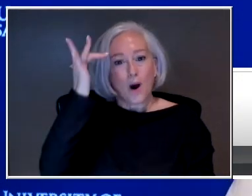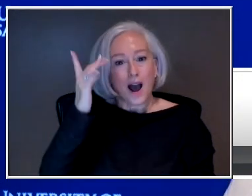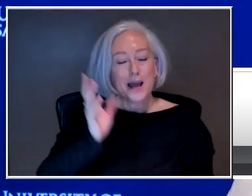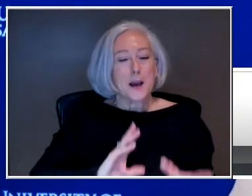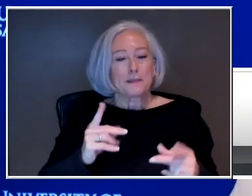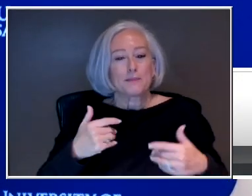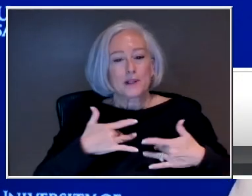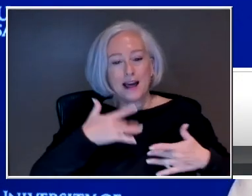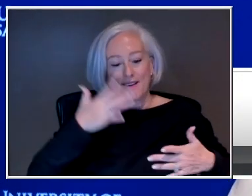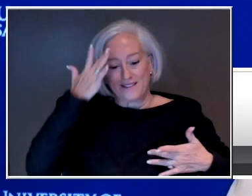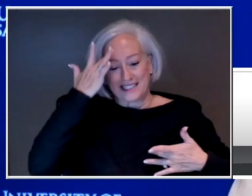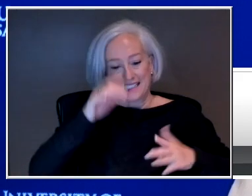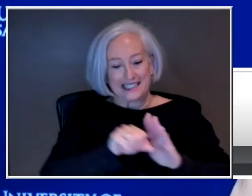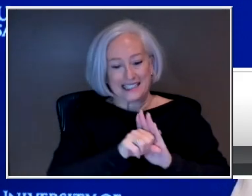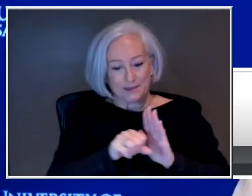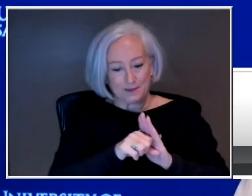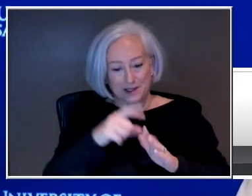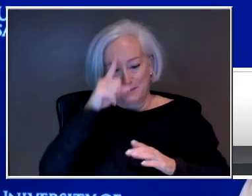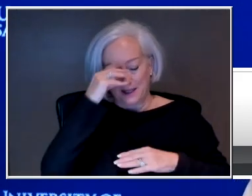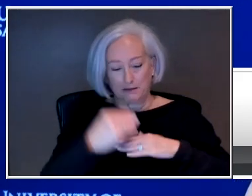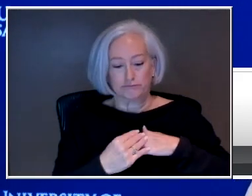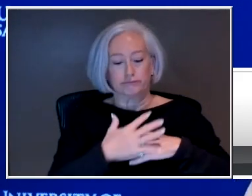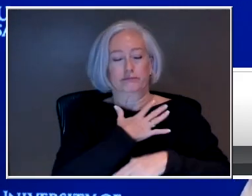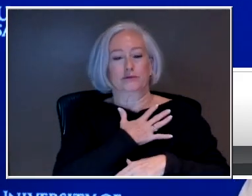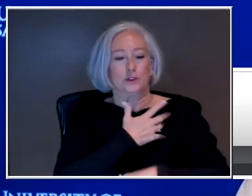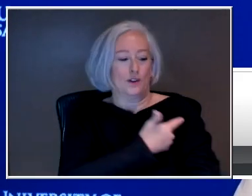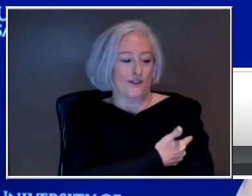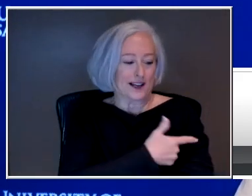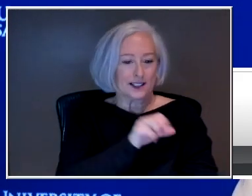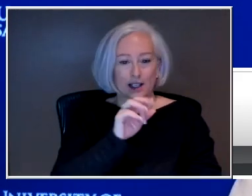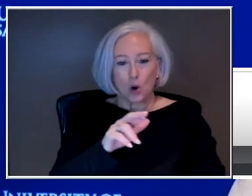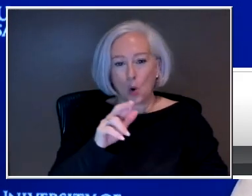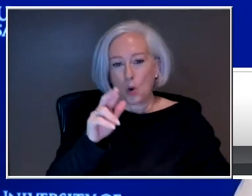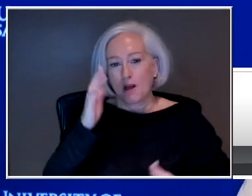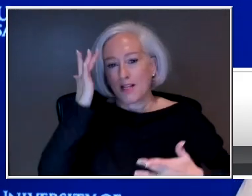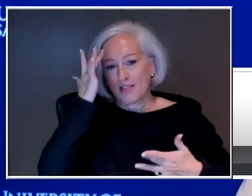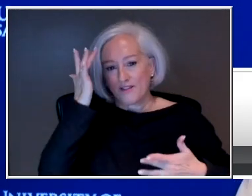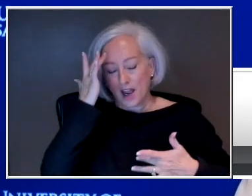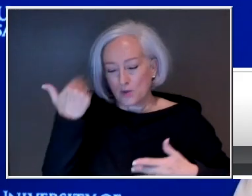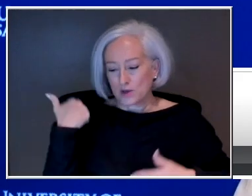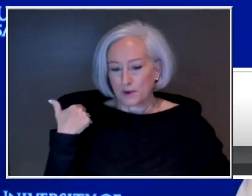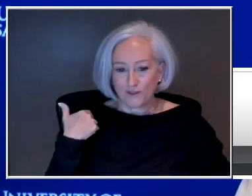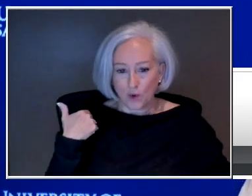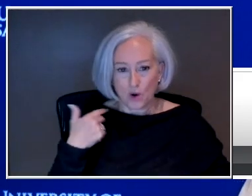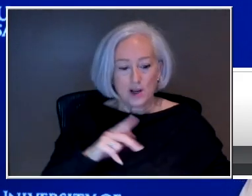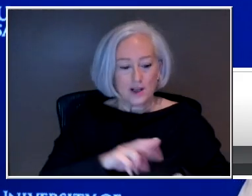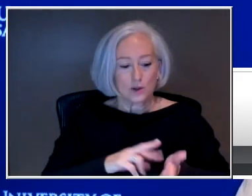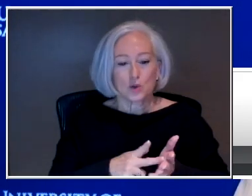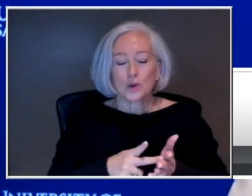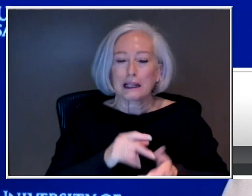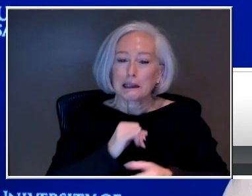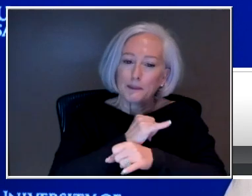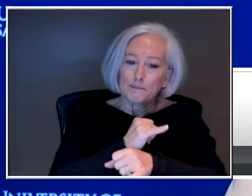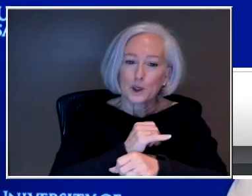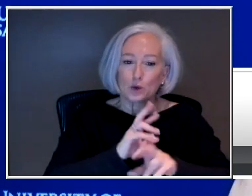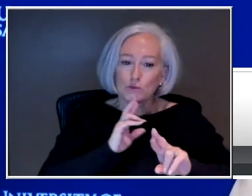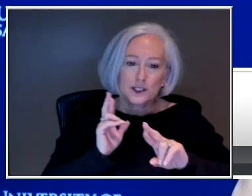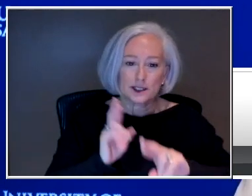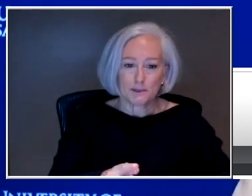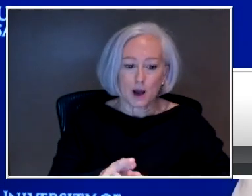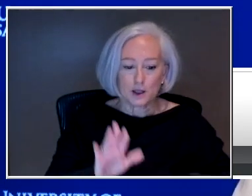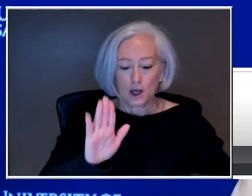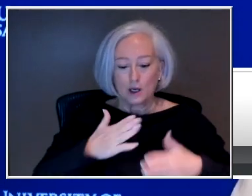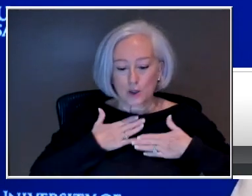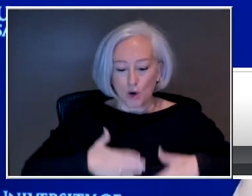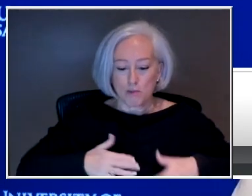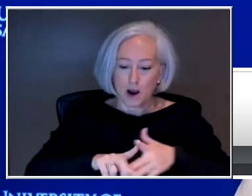had exposure to the virus or the vaccine before. So it's really that immune response. When you see that virus, your body kicks in much quicker